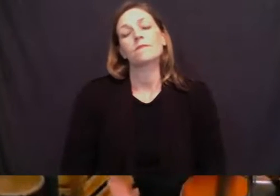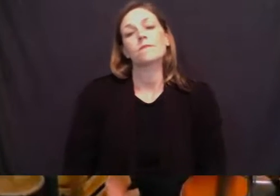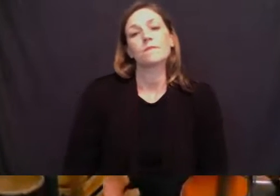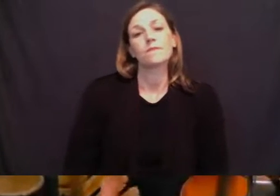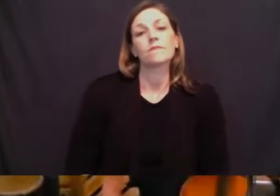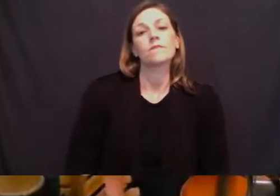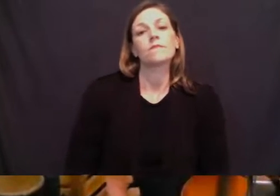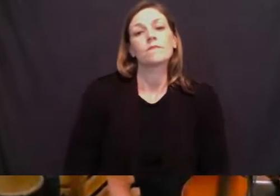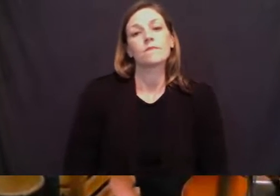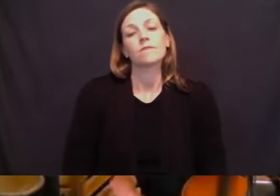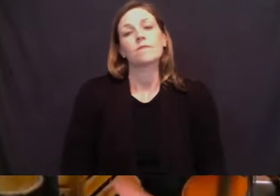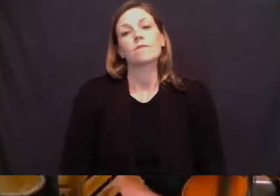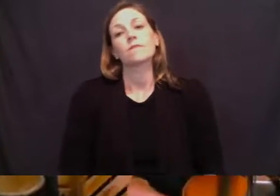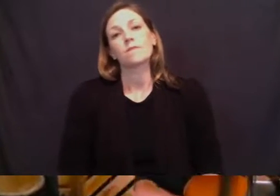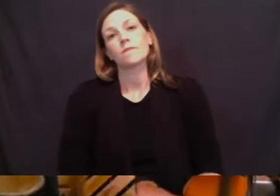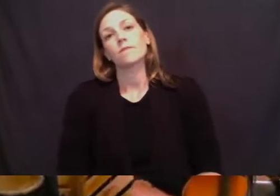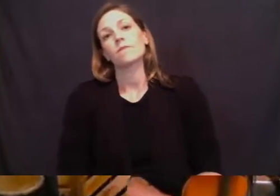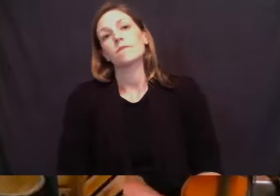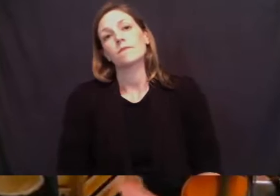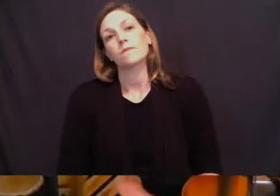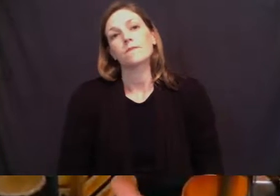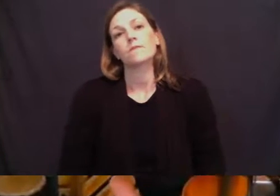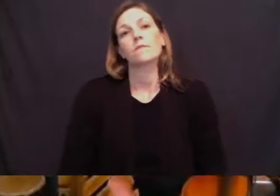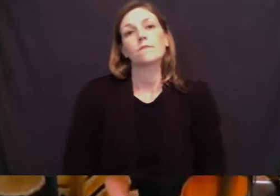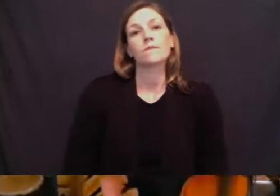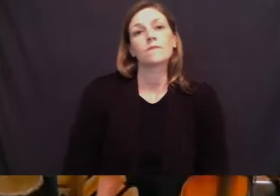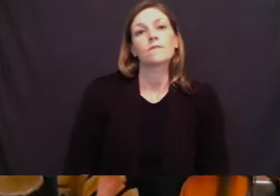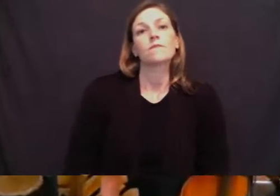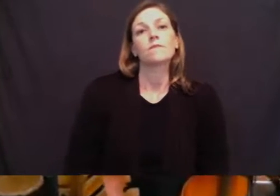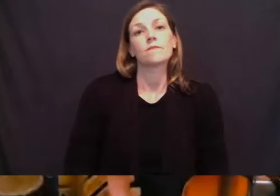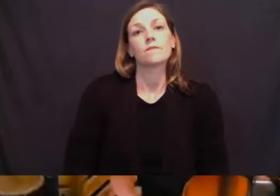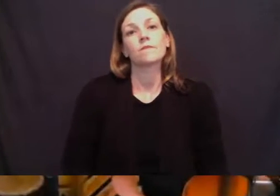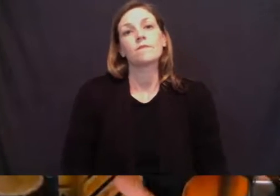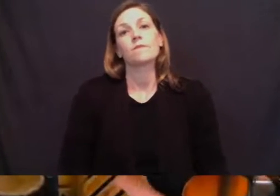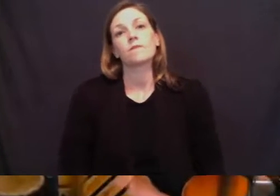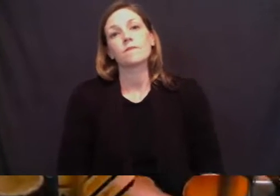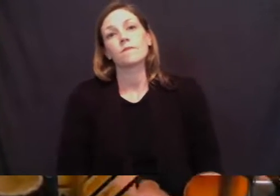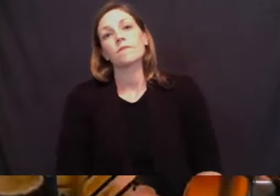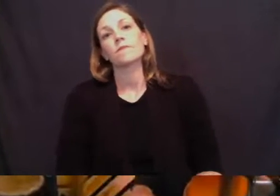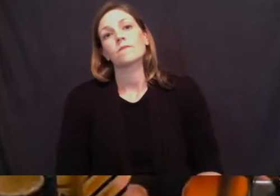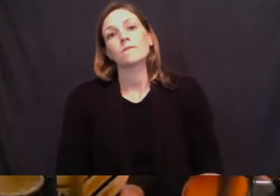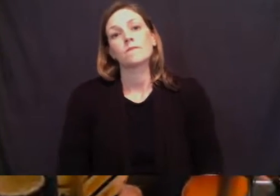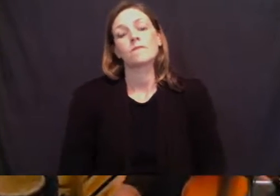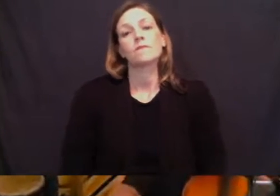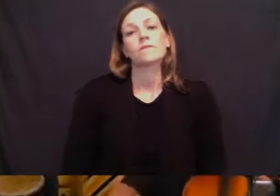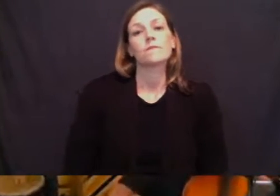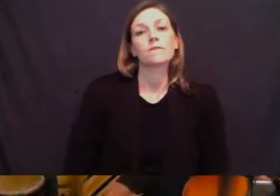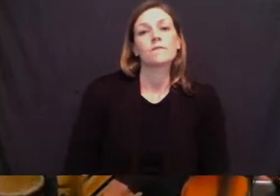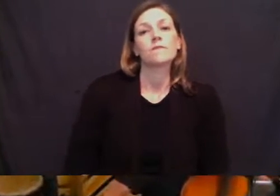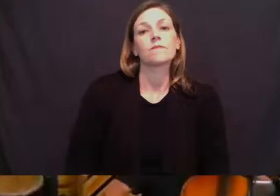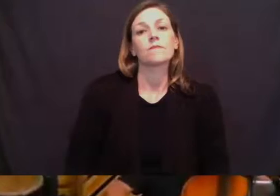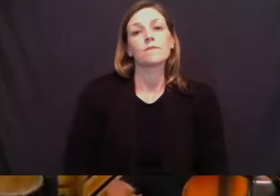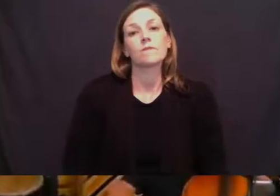the Spirit, three in one. God